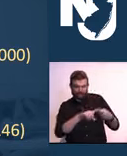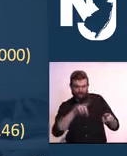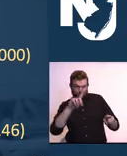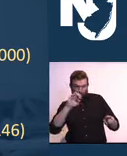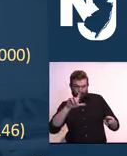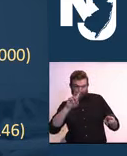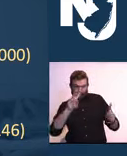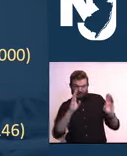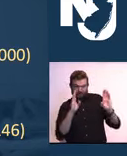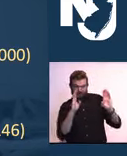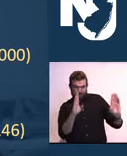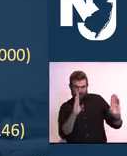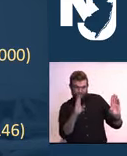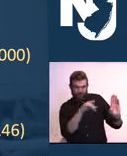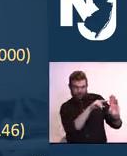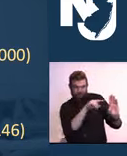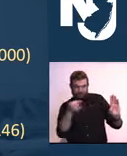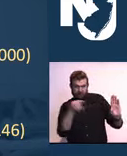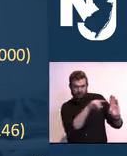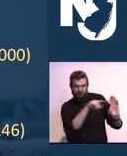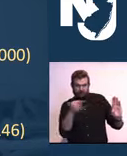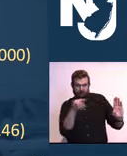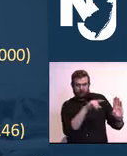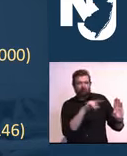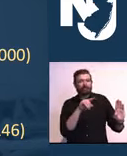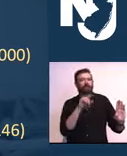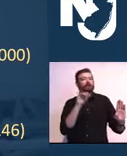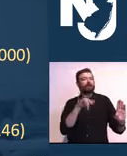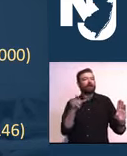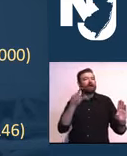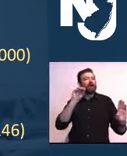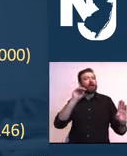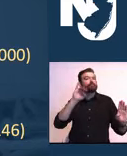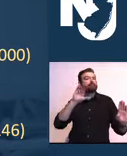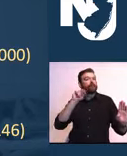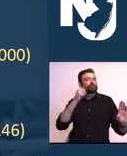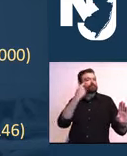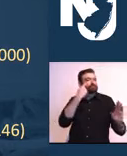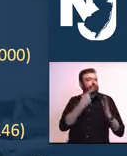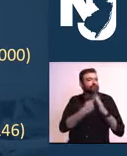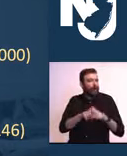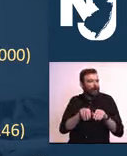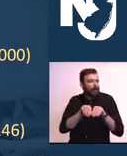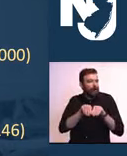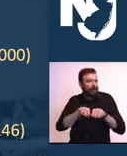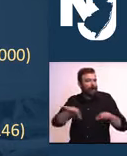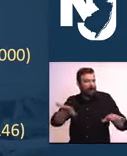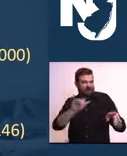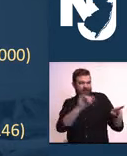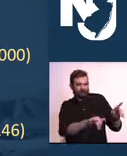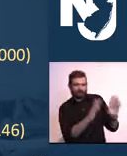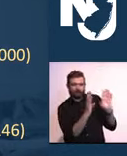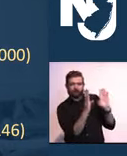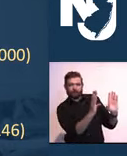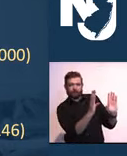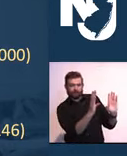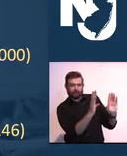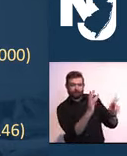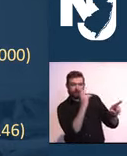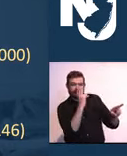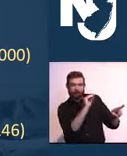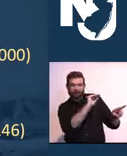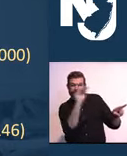So this is just as the Omicron tsunami that we're in began to really gather itself. You'll see the percentage of infections